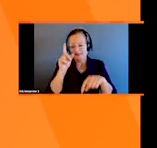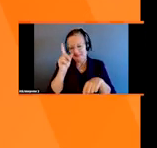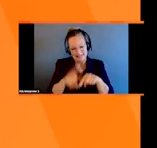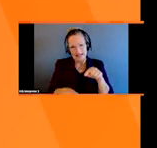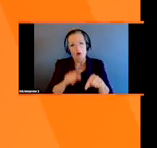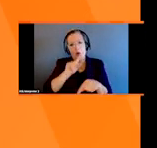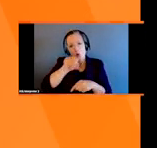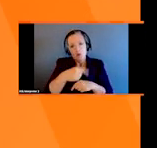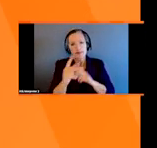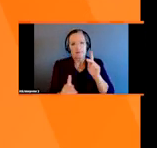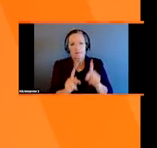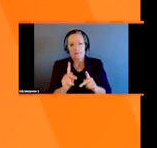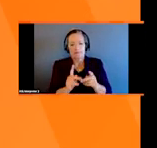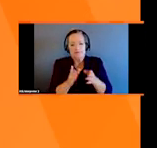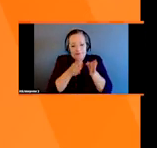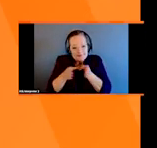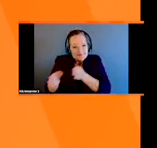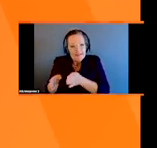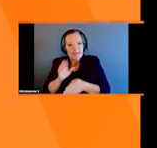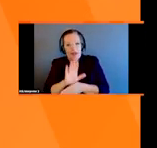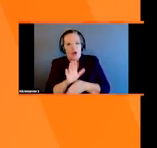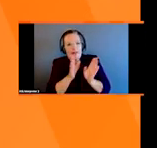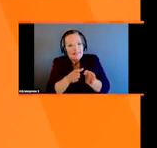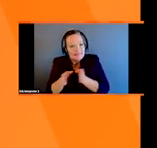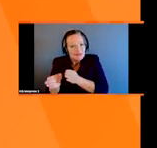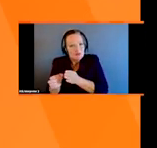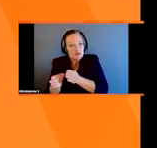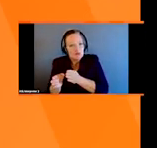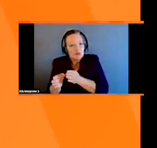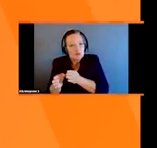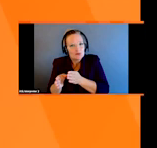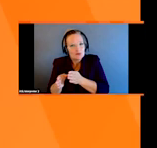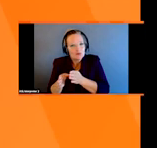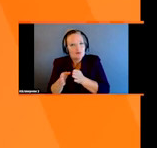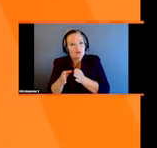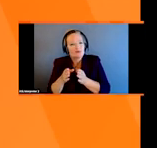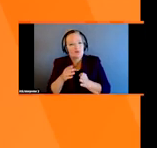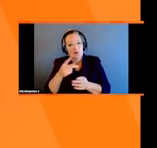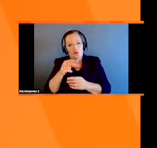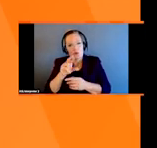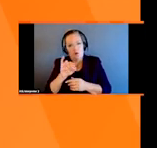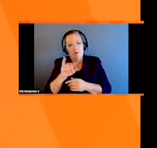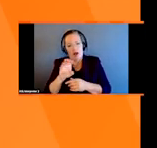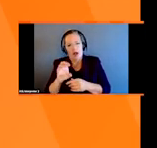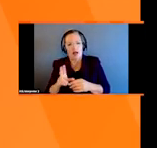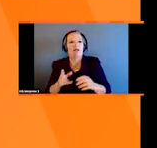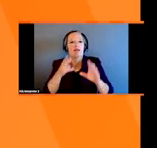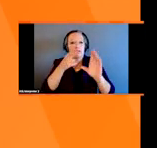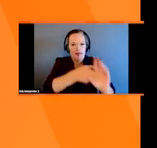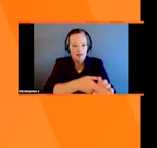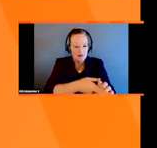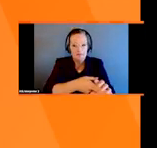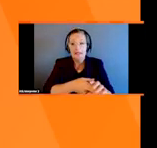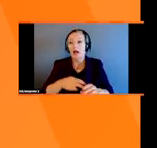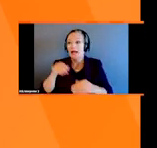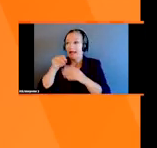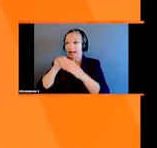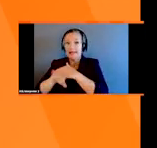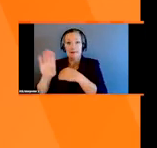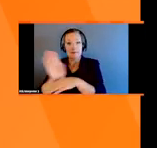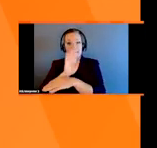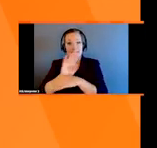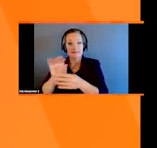kind of ruining the space. You only can join a group as an individual. They will not come up when you're logged into your company